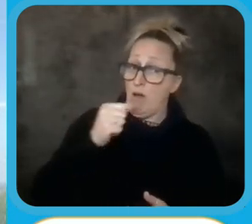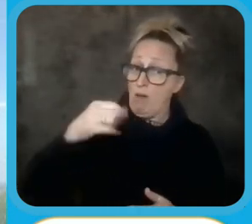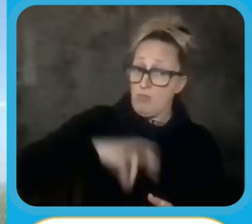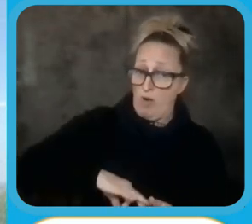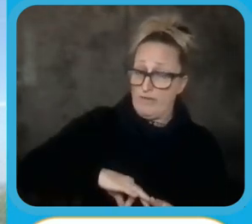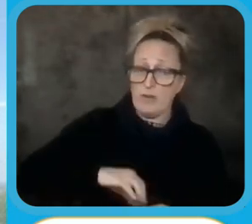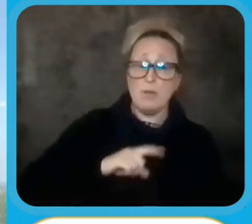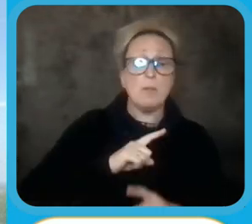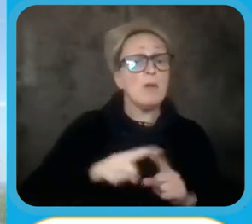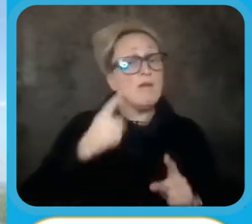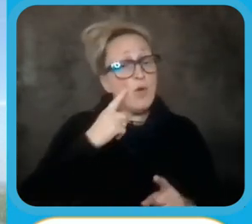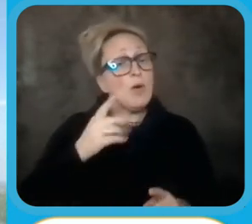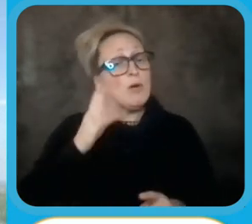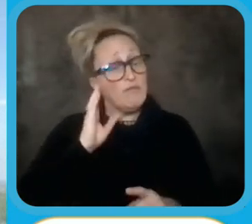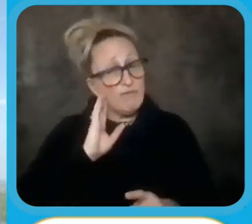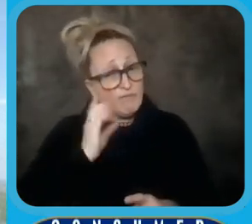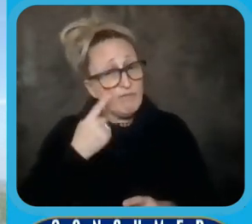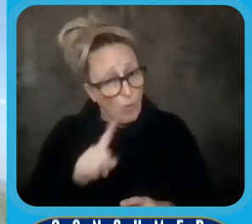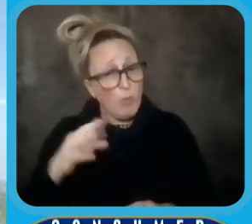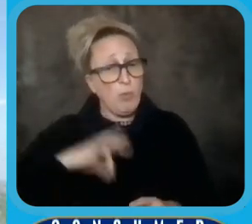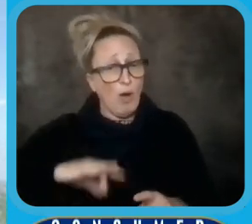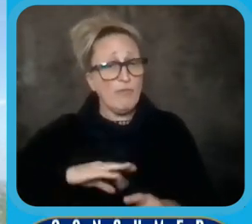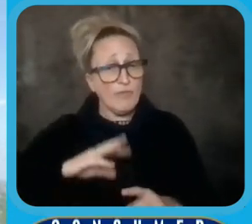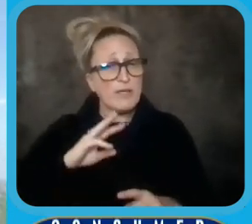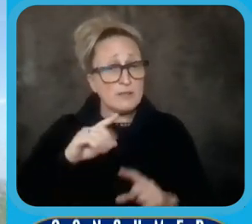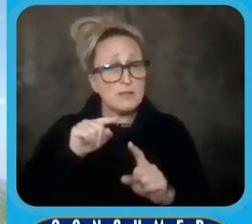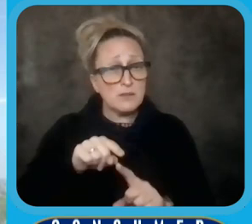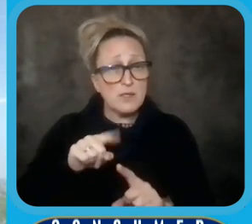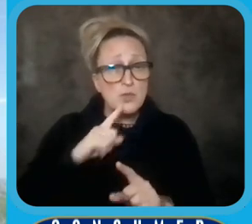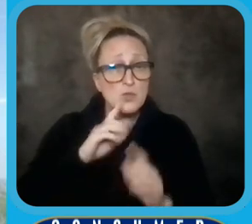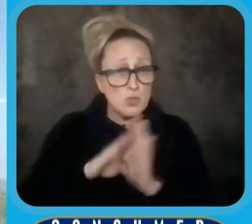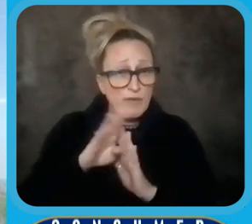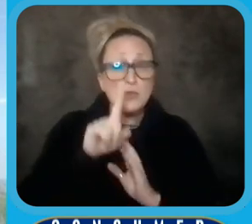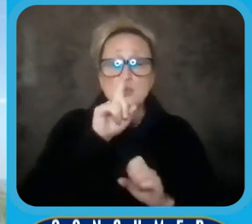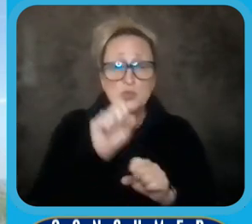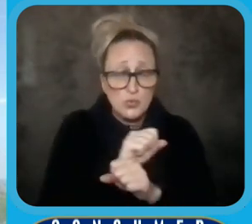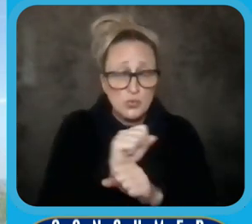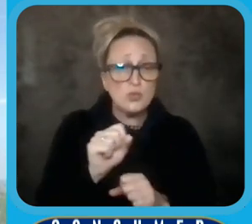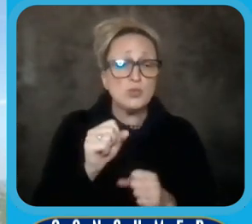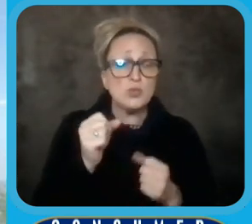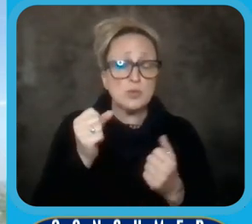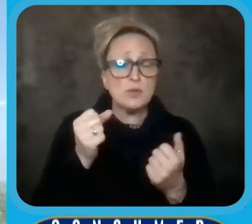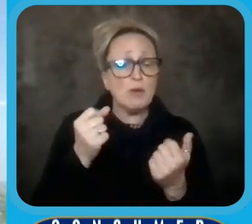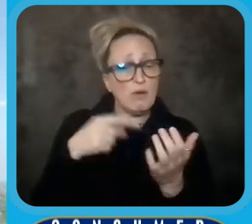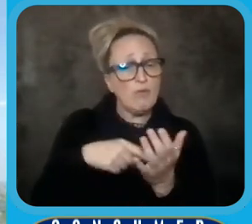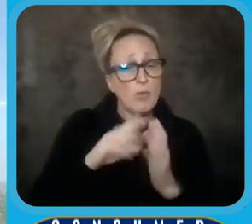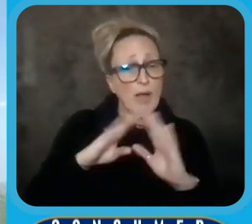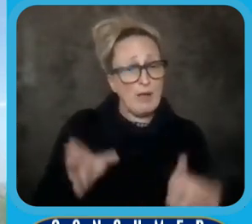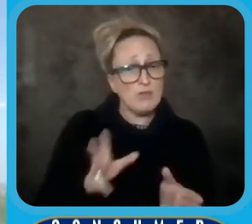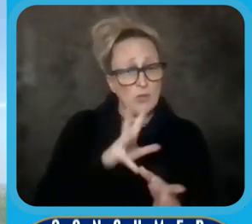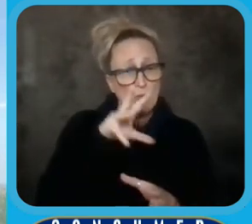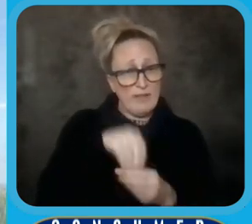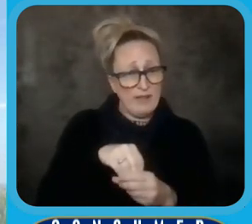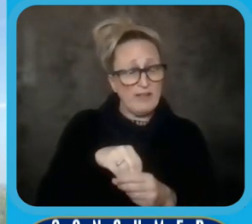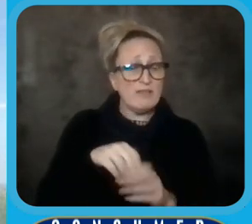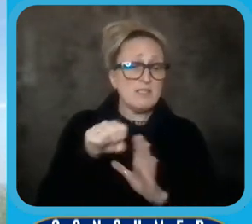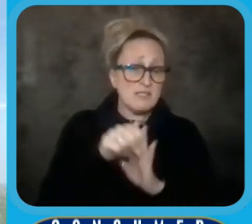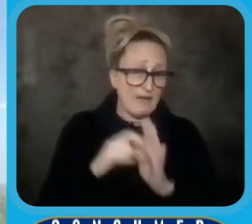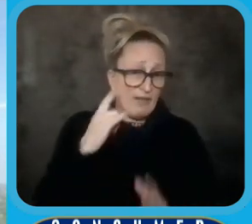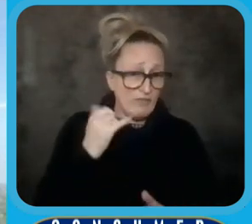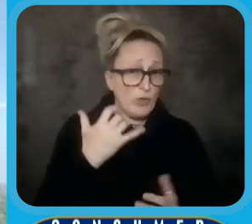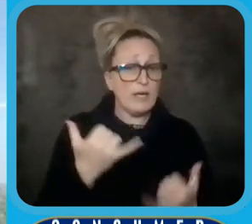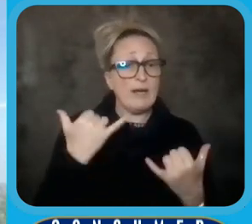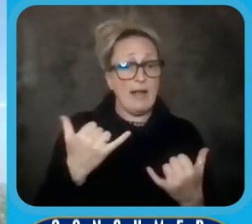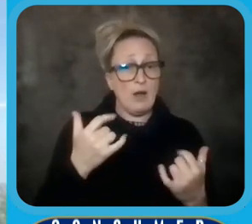but also for the for-profit world to develop true affordable housing in the state of California. With that, I wanted